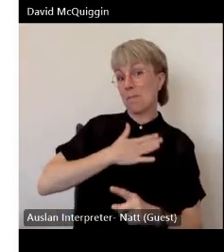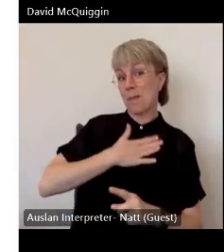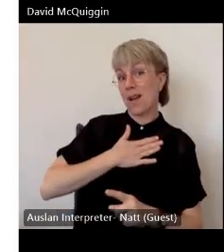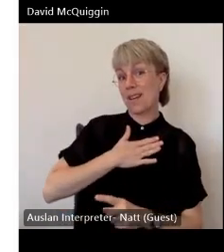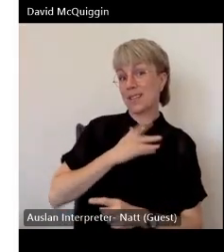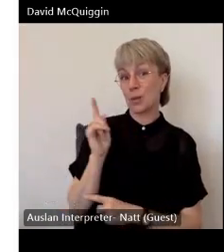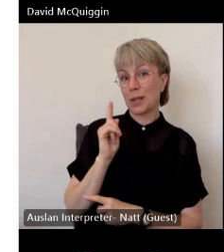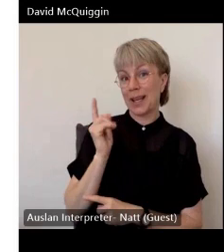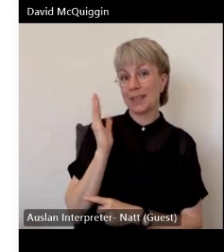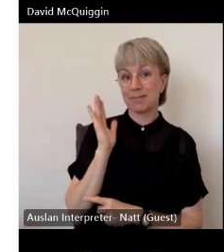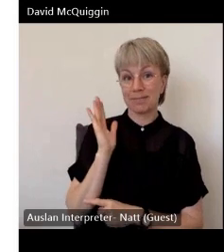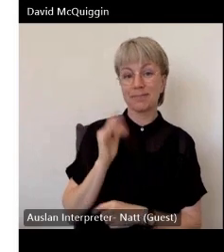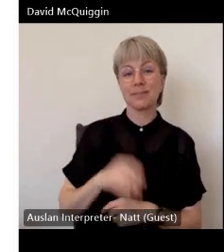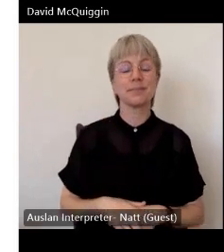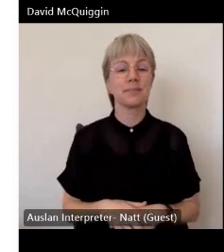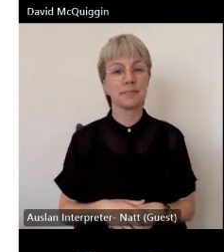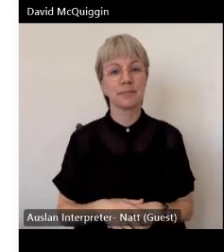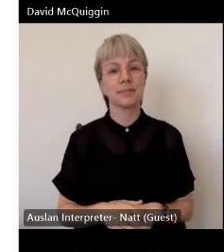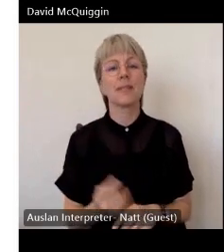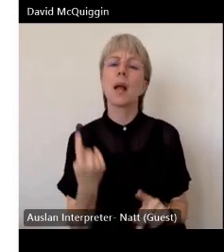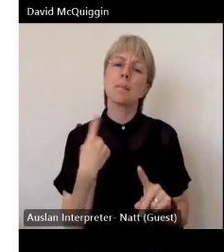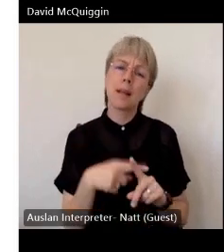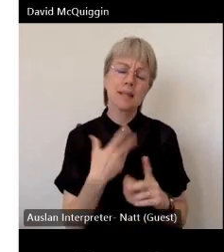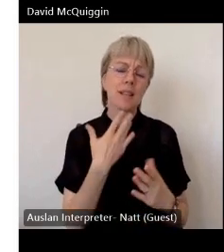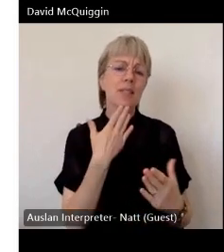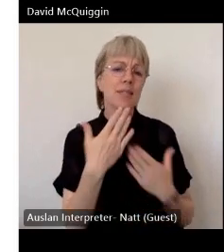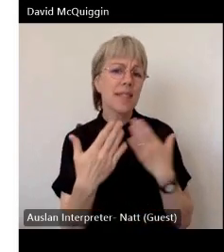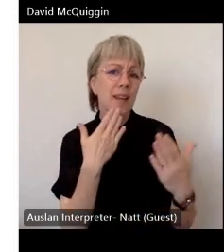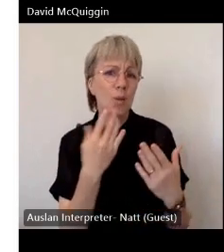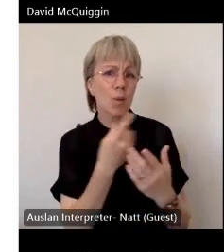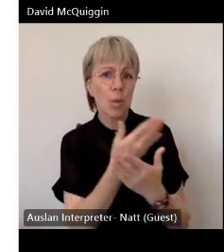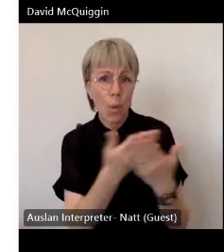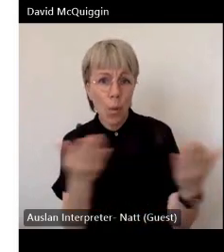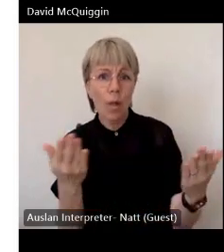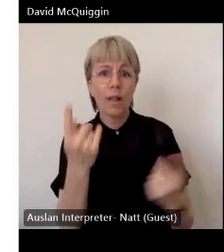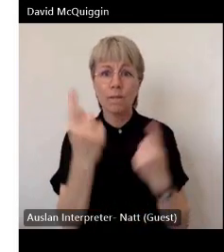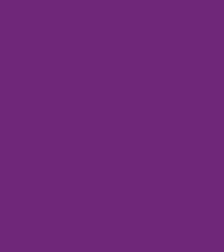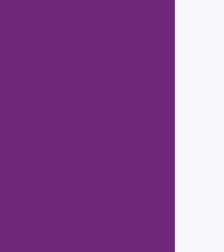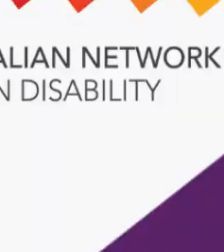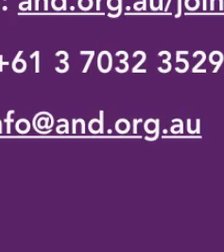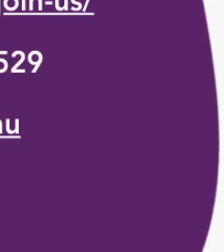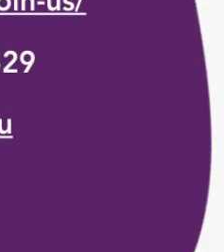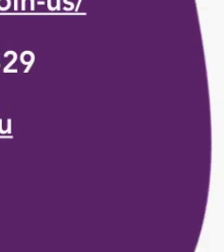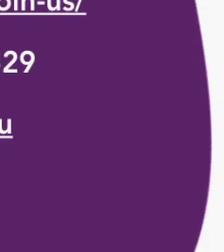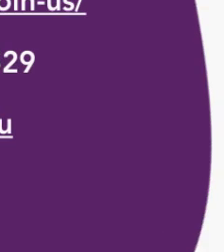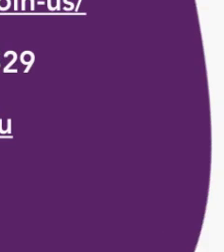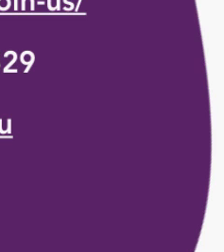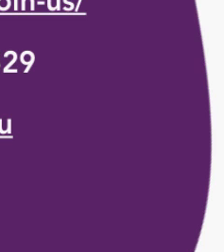And finally, thank you everyone for attending the webinar today.